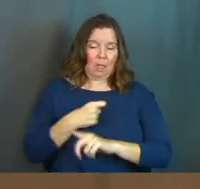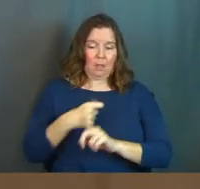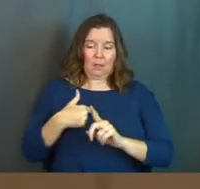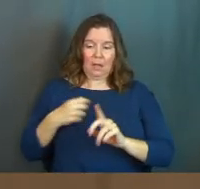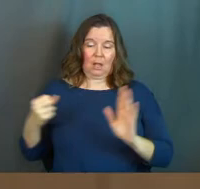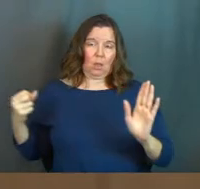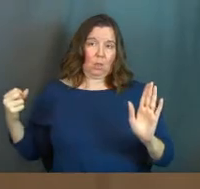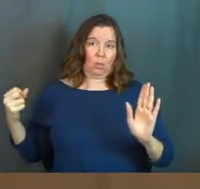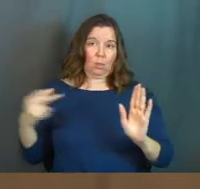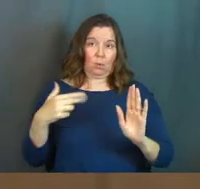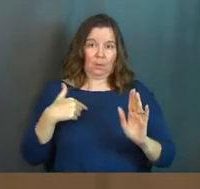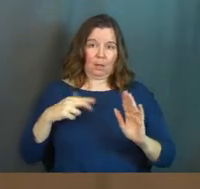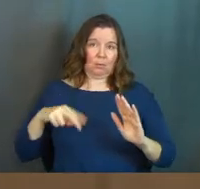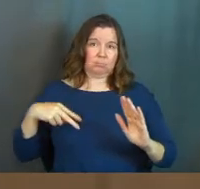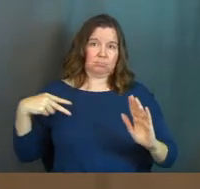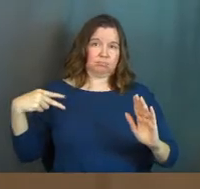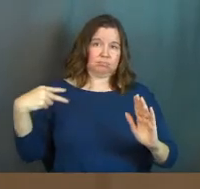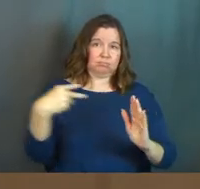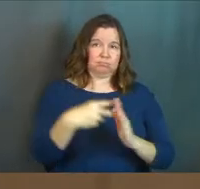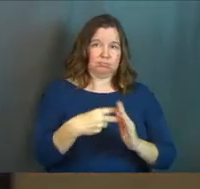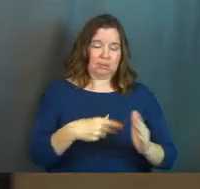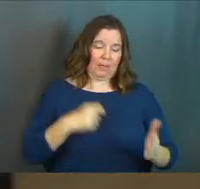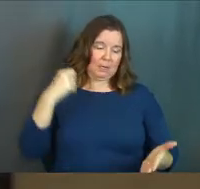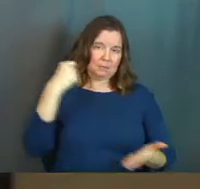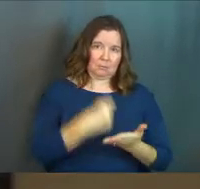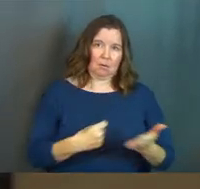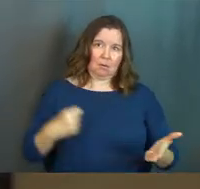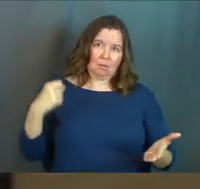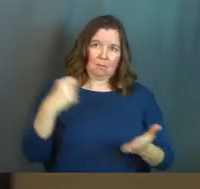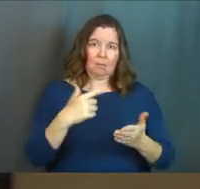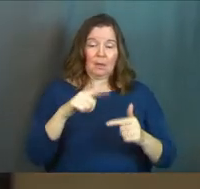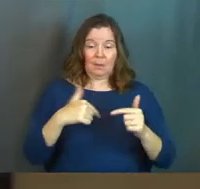he threw me across the room and was stomping on me where I couldn't even